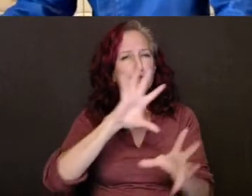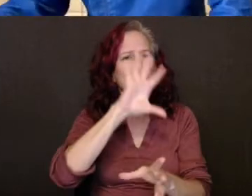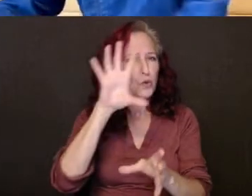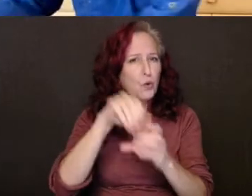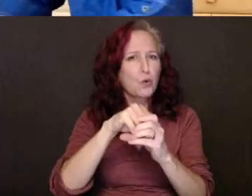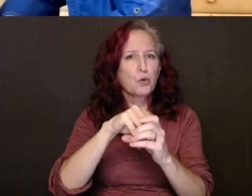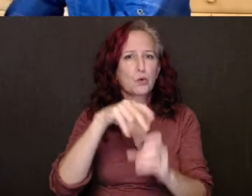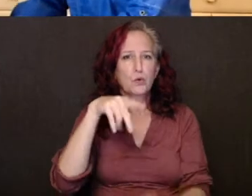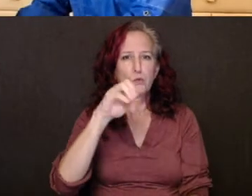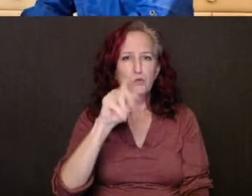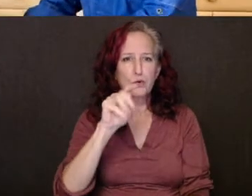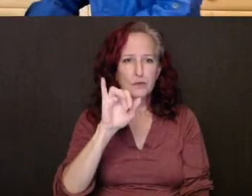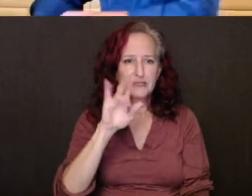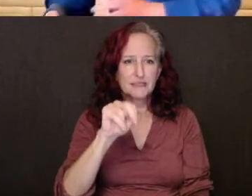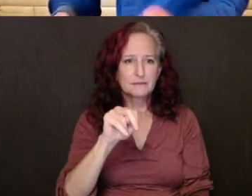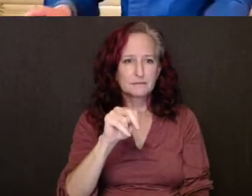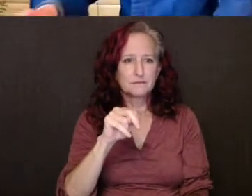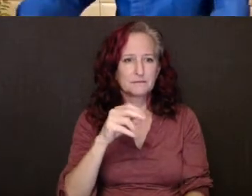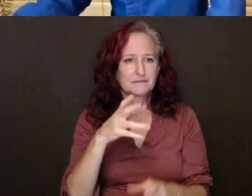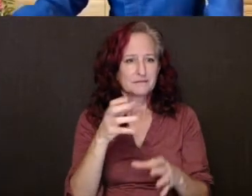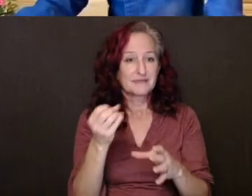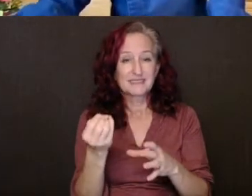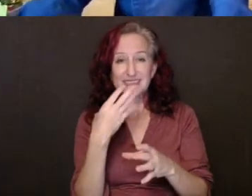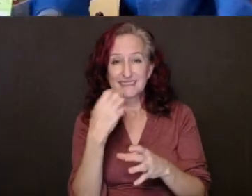let me show you. To make it even more wonderful,